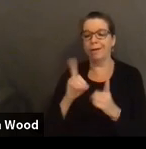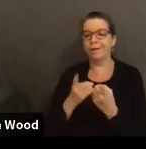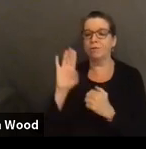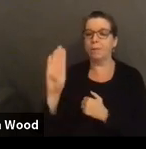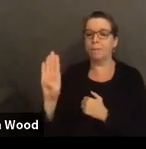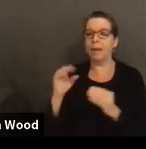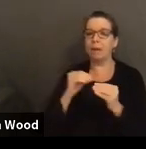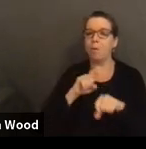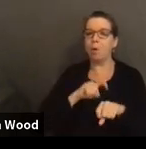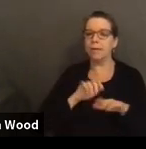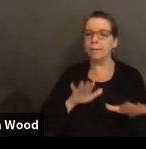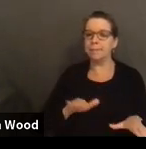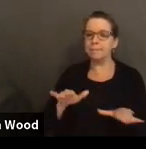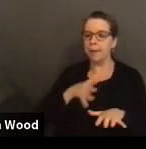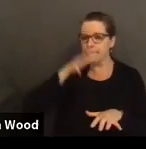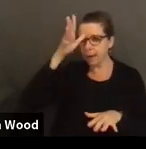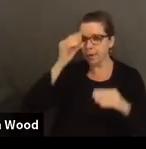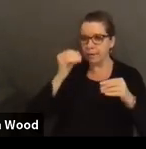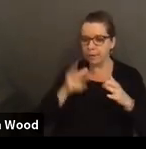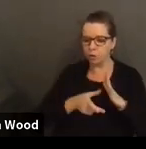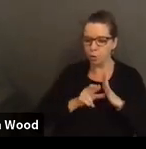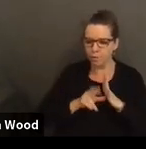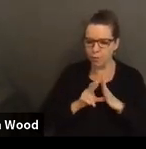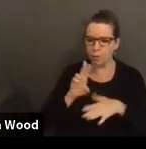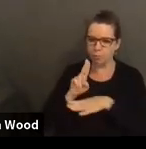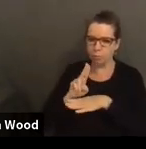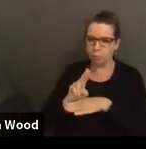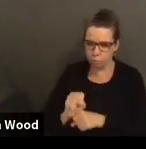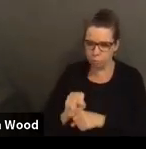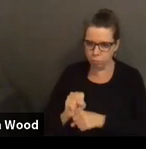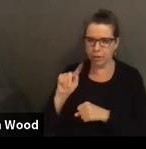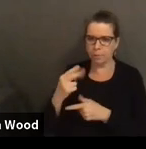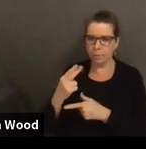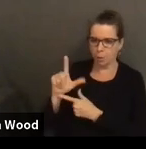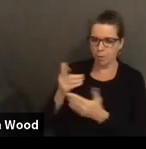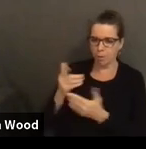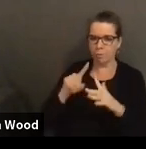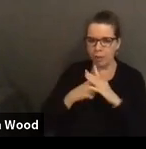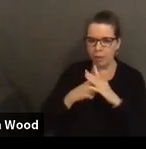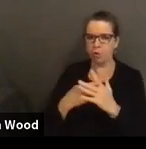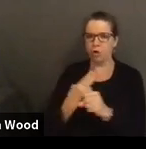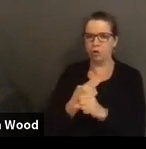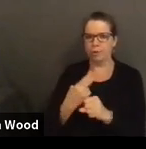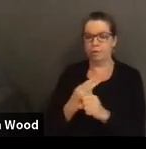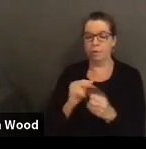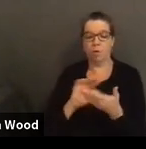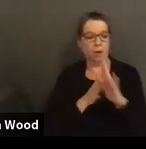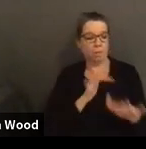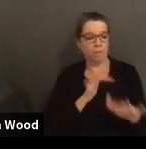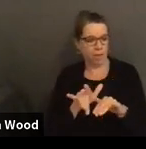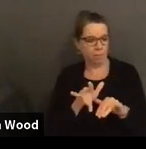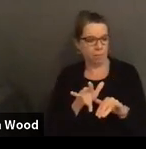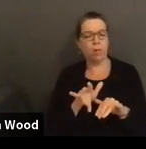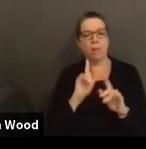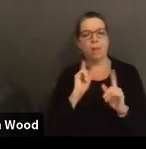for teachers, parents, and leaders to review the Texas Home Learning materials when they are available and prepare